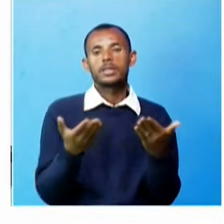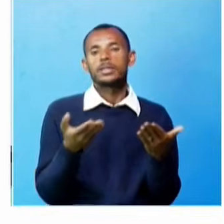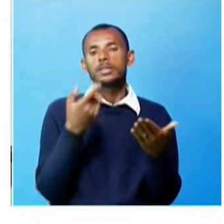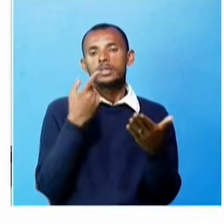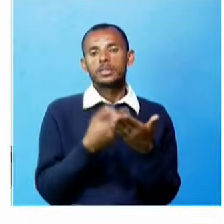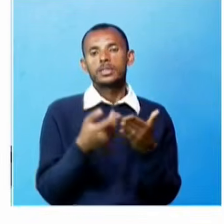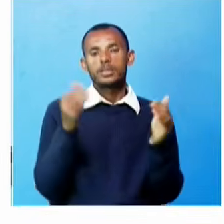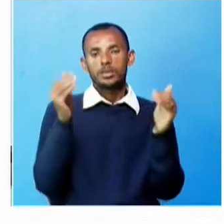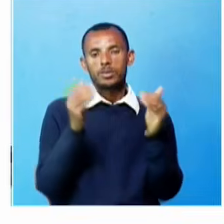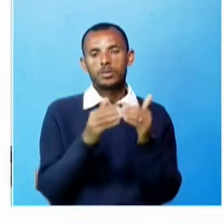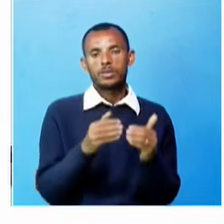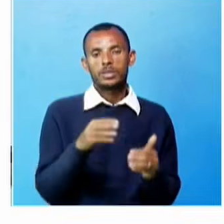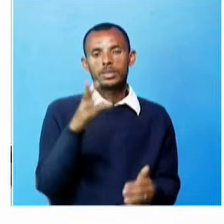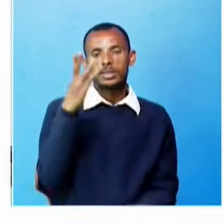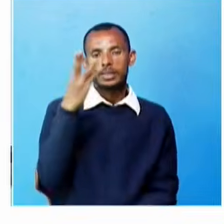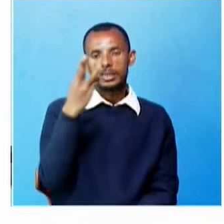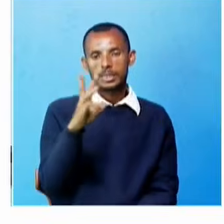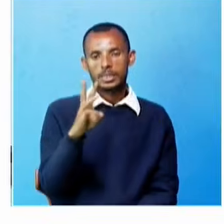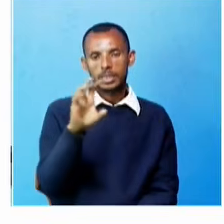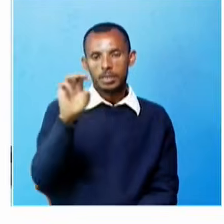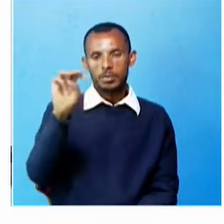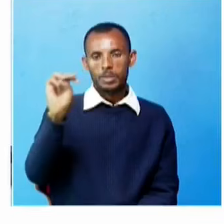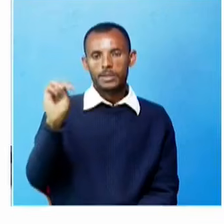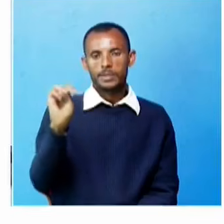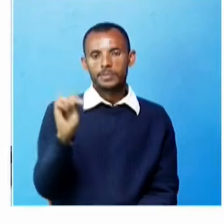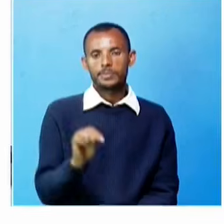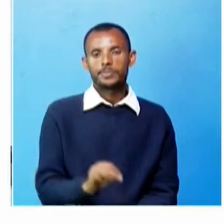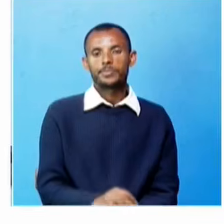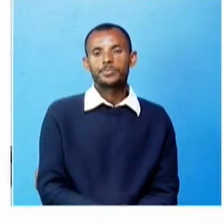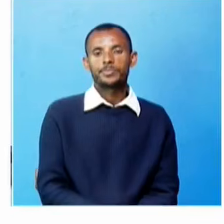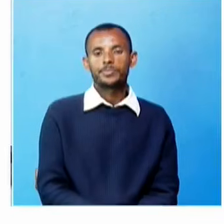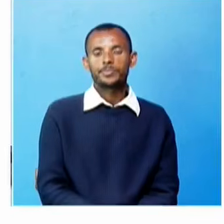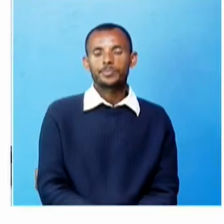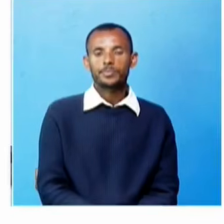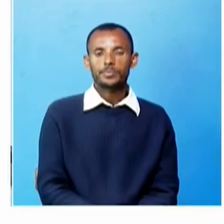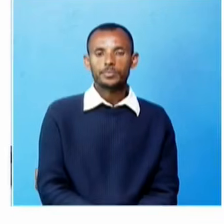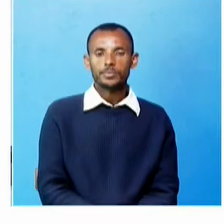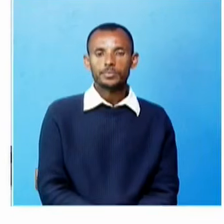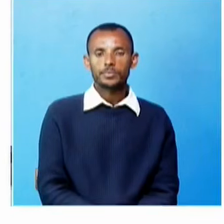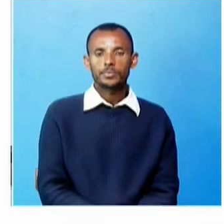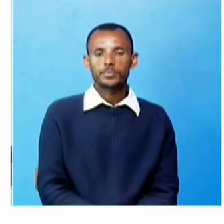this is 16 centimeter.